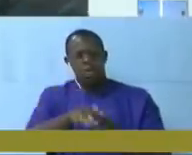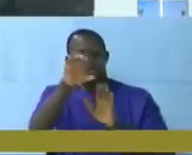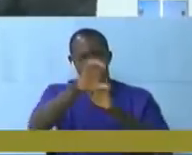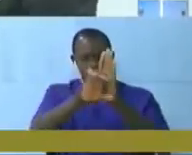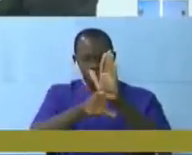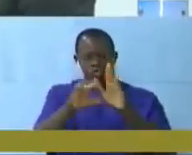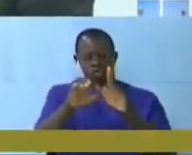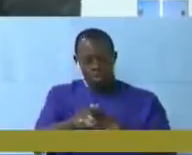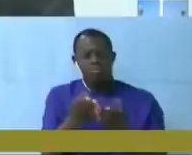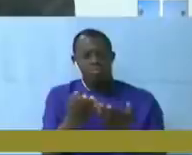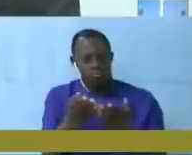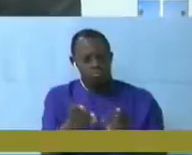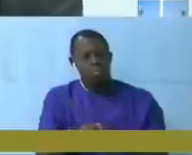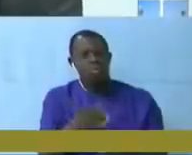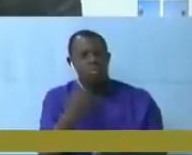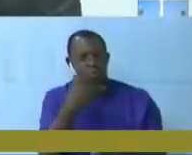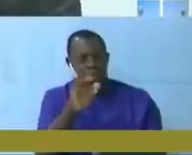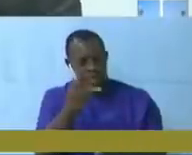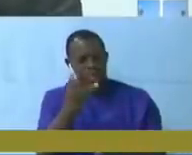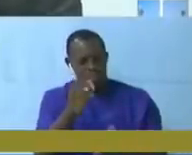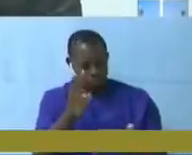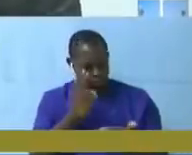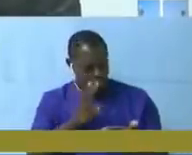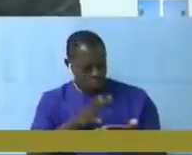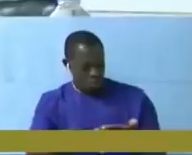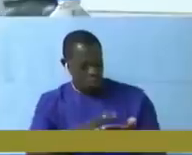Yes, please, you may refer to your statement.